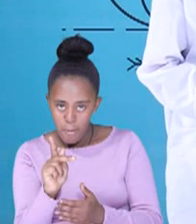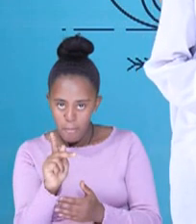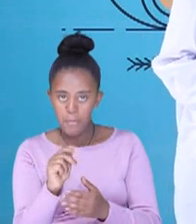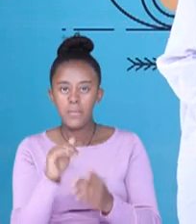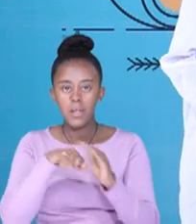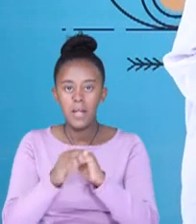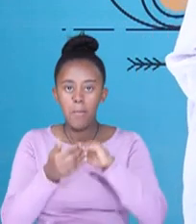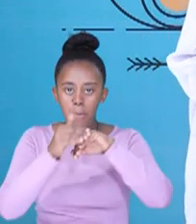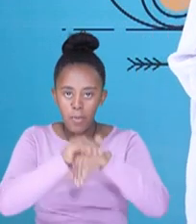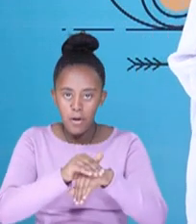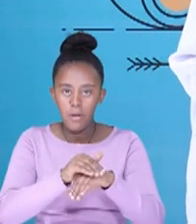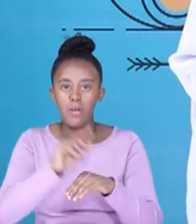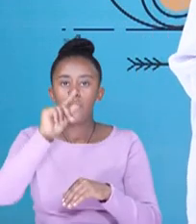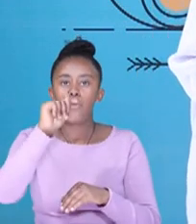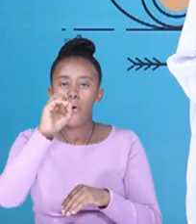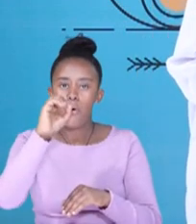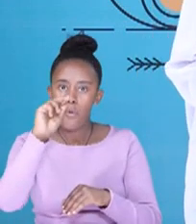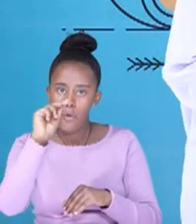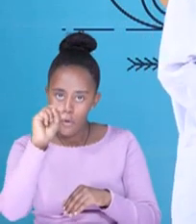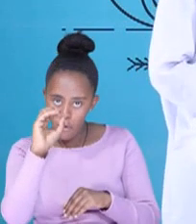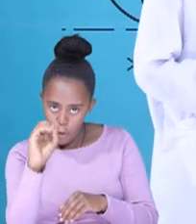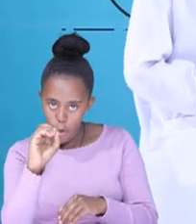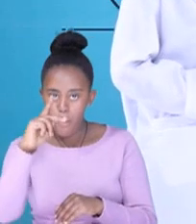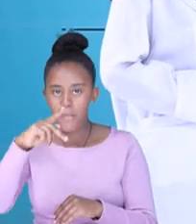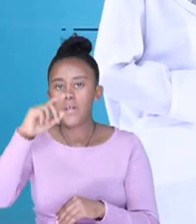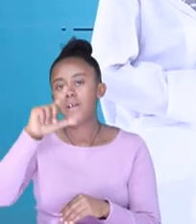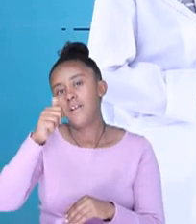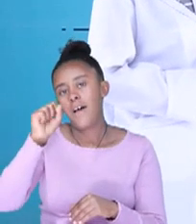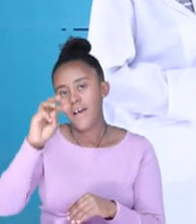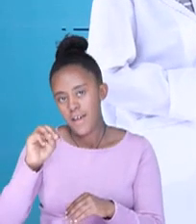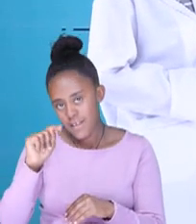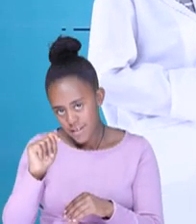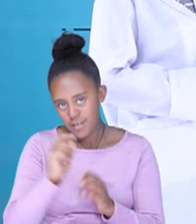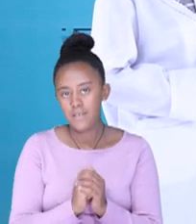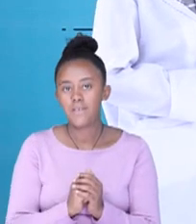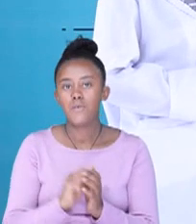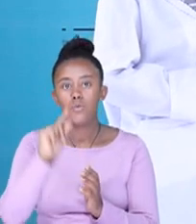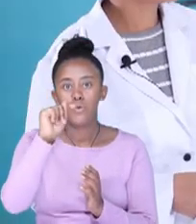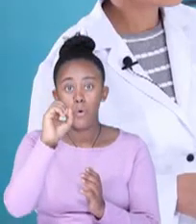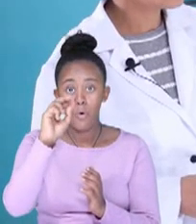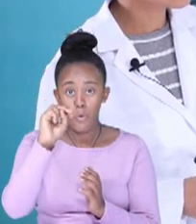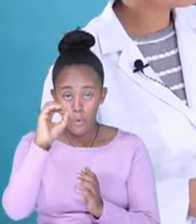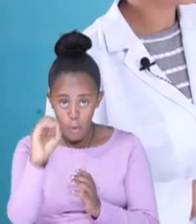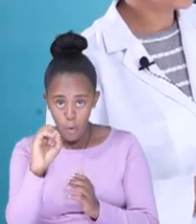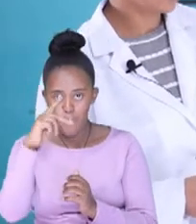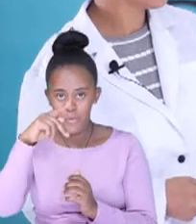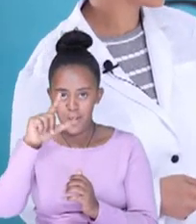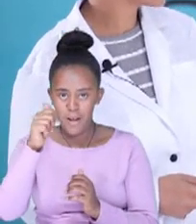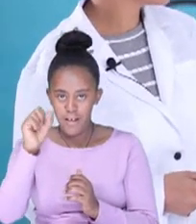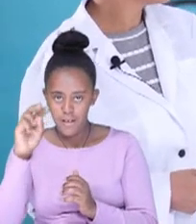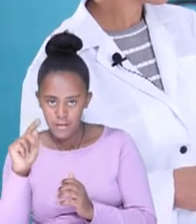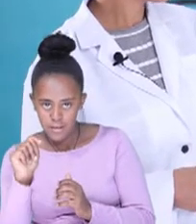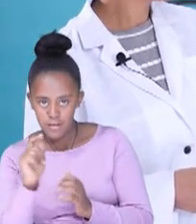a membrane known as tonoplast. Vacuolar membrane is known as tonoplast, and the cell sap, as I